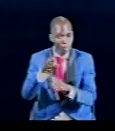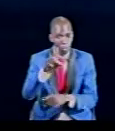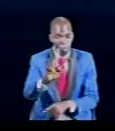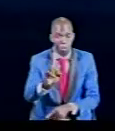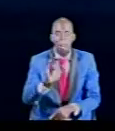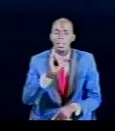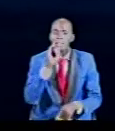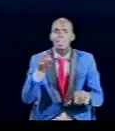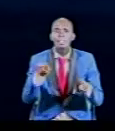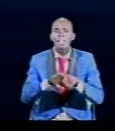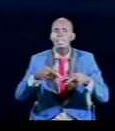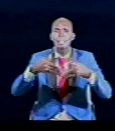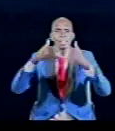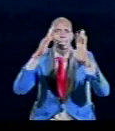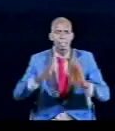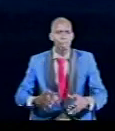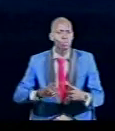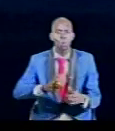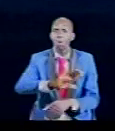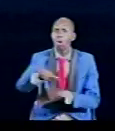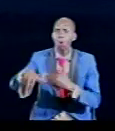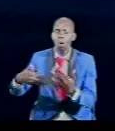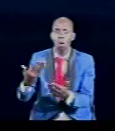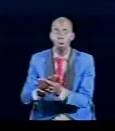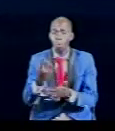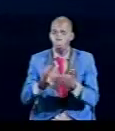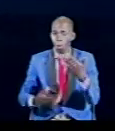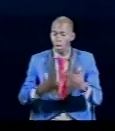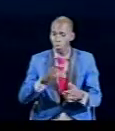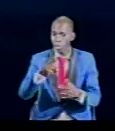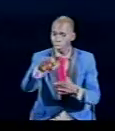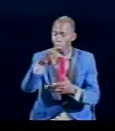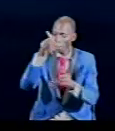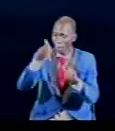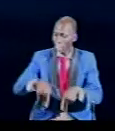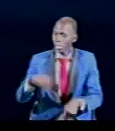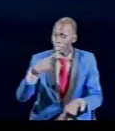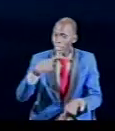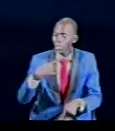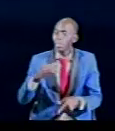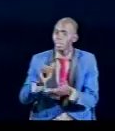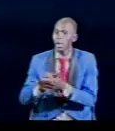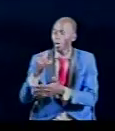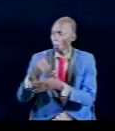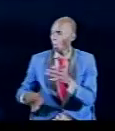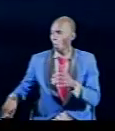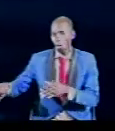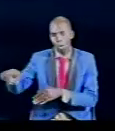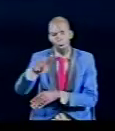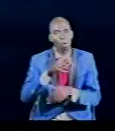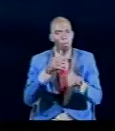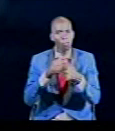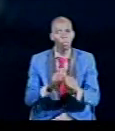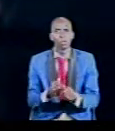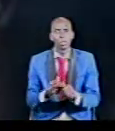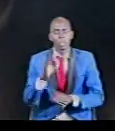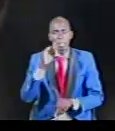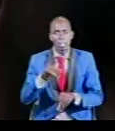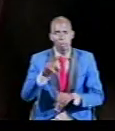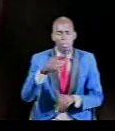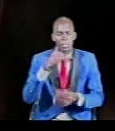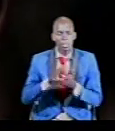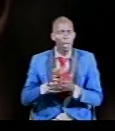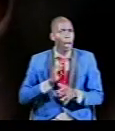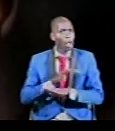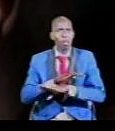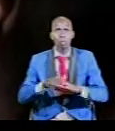mouthpiece of the rest of them. And whatever he says he wants to do, if he says, I don't think I want to follow Christ again, the other people will